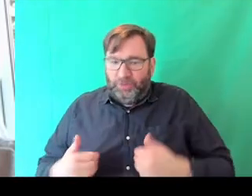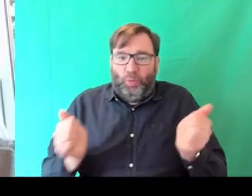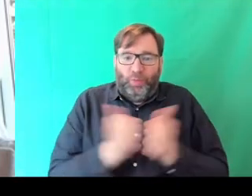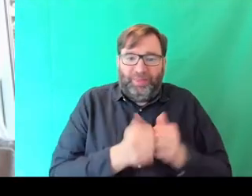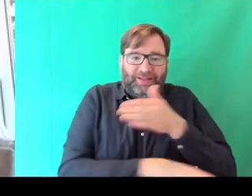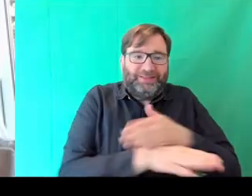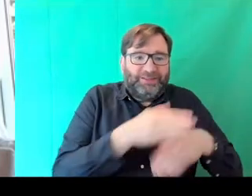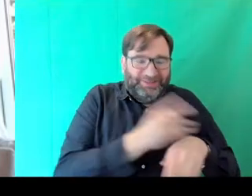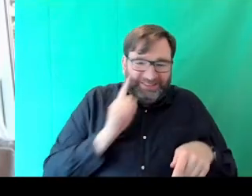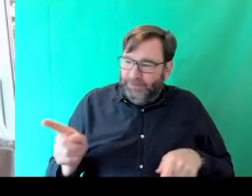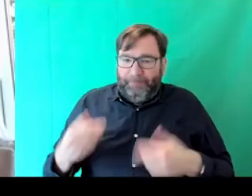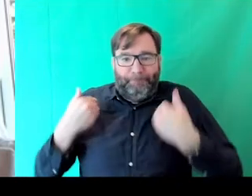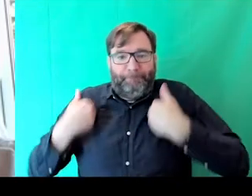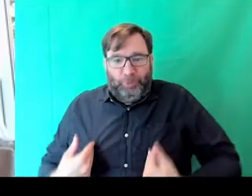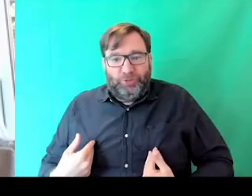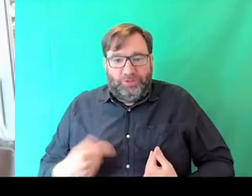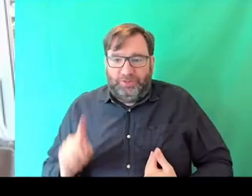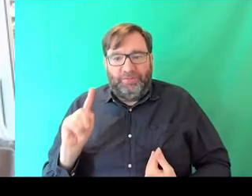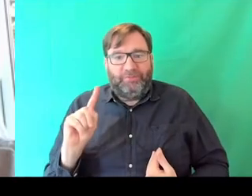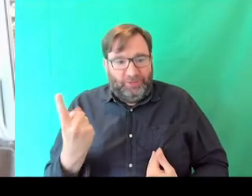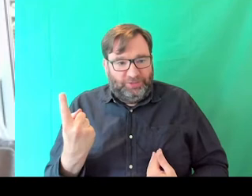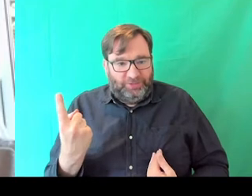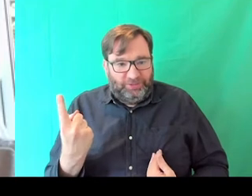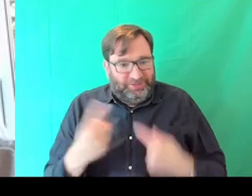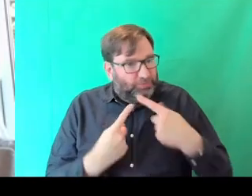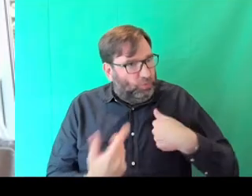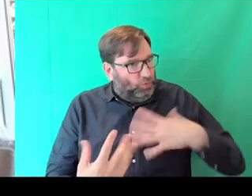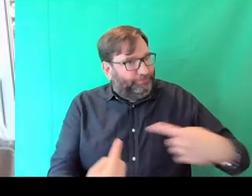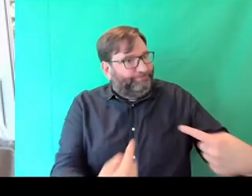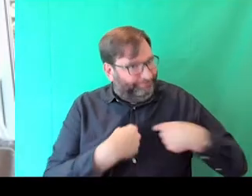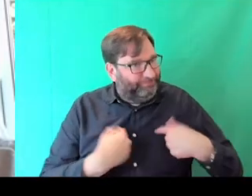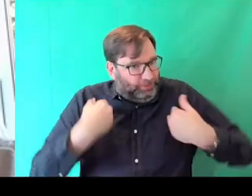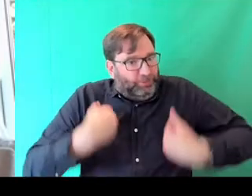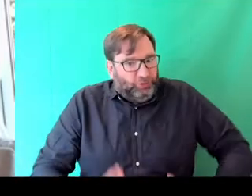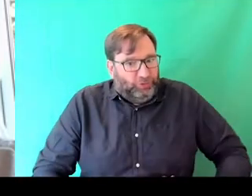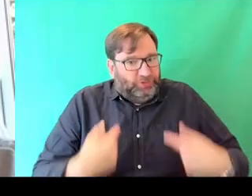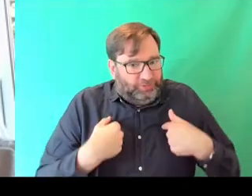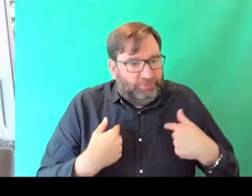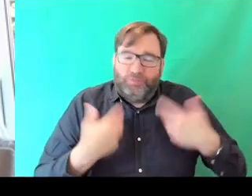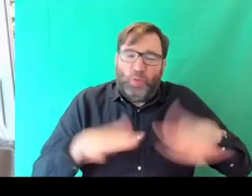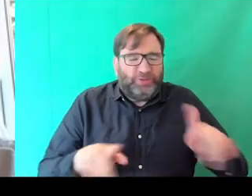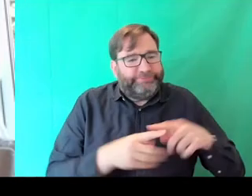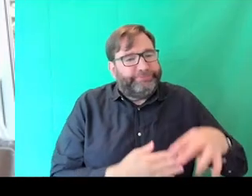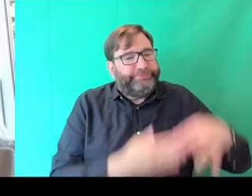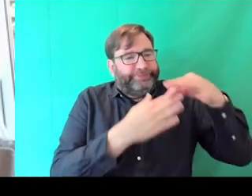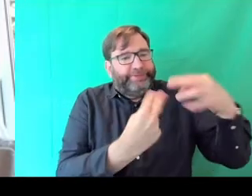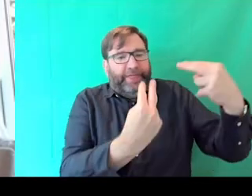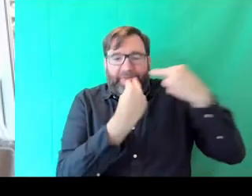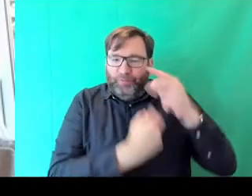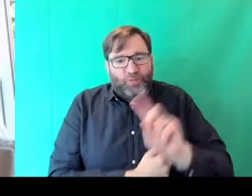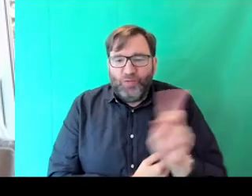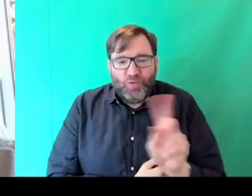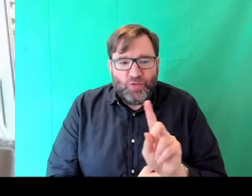better than anyone else. I just want to feel like an equal. And the biggest thing that I guess opened my eyes in the workforce